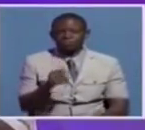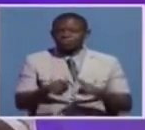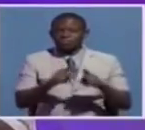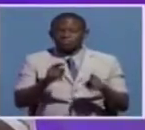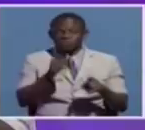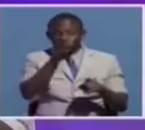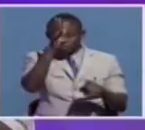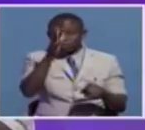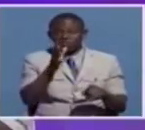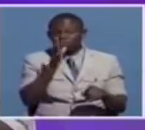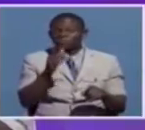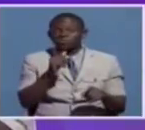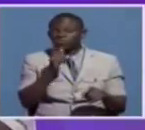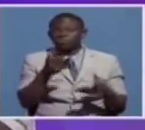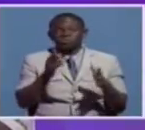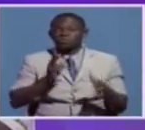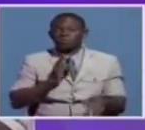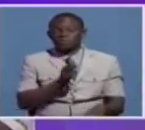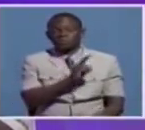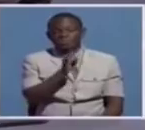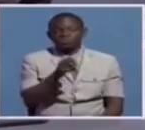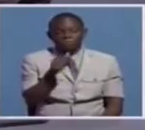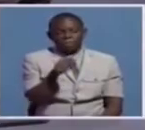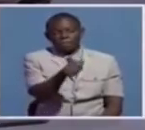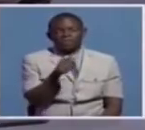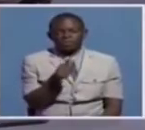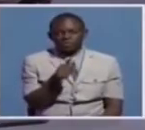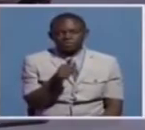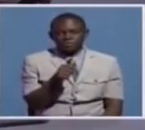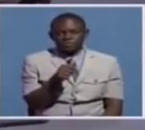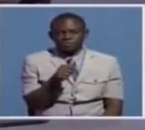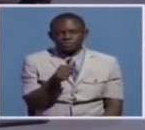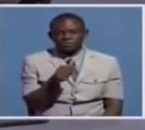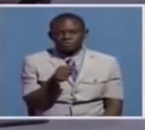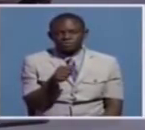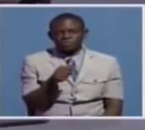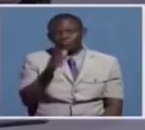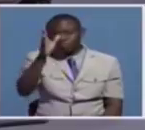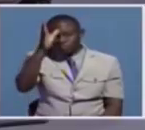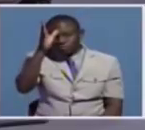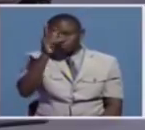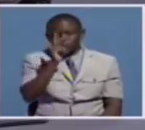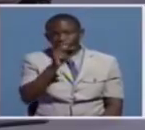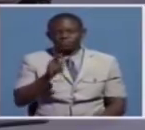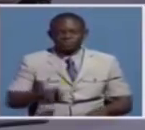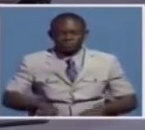the good thing then is that now we knew that my father was around, because